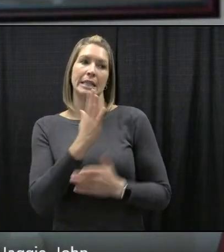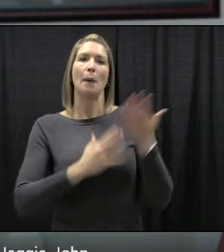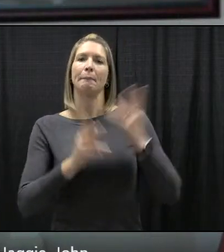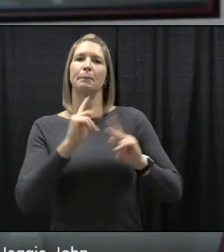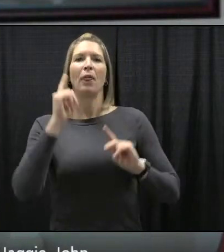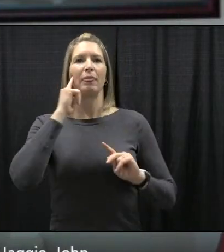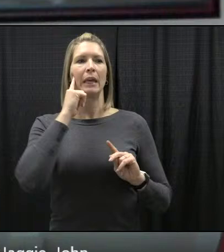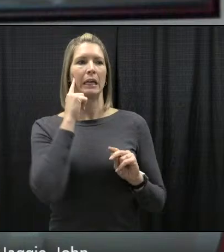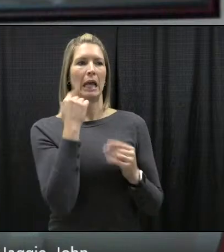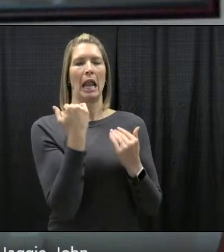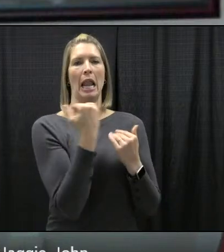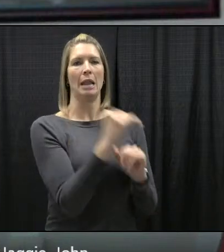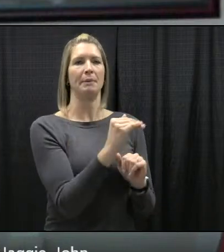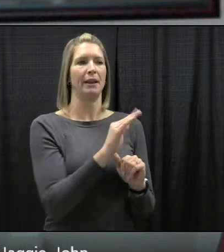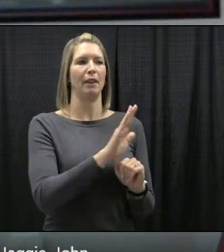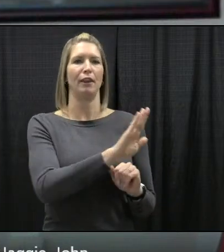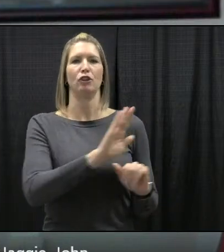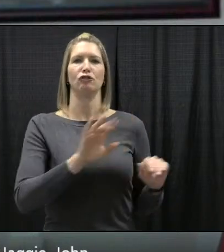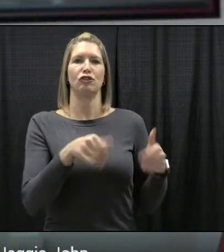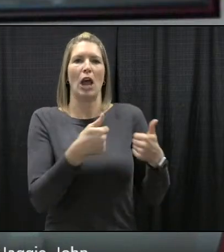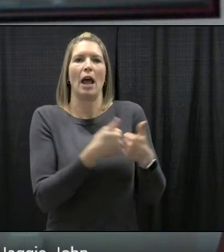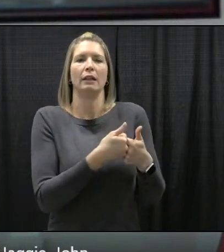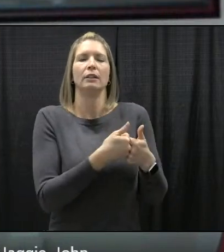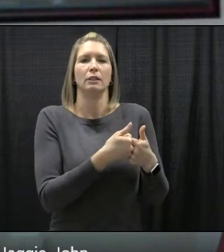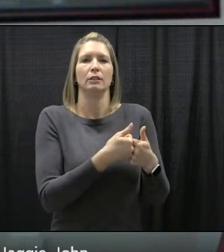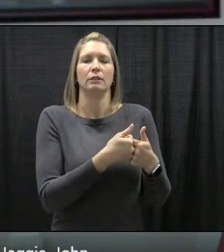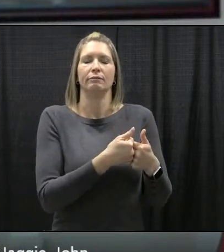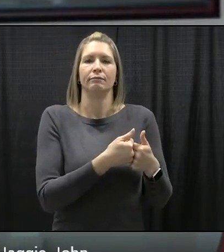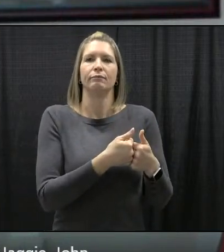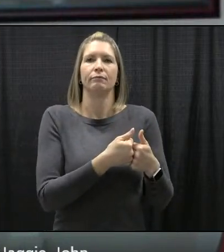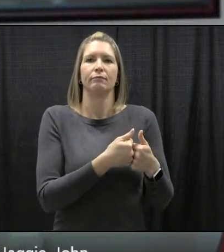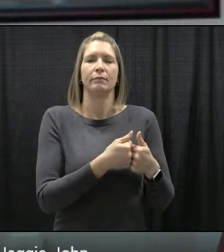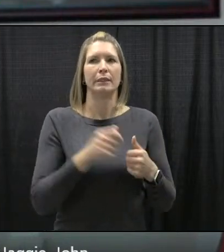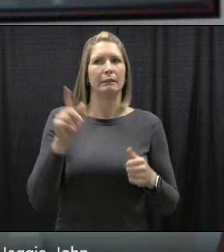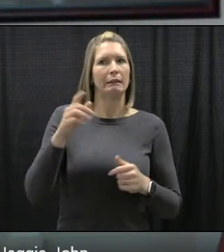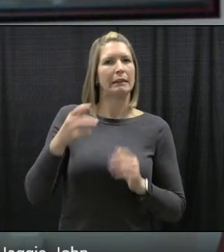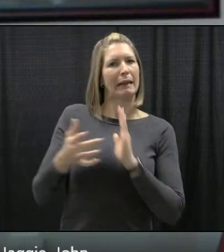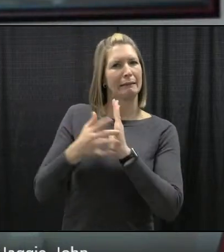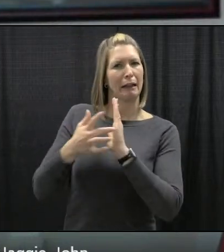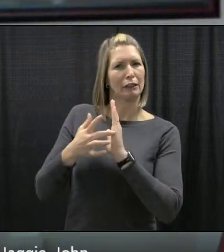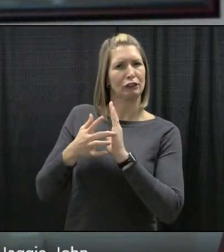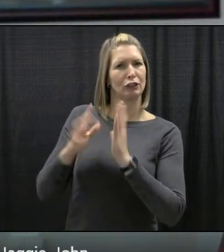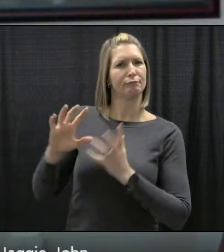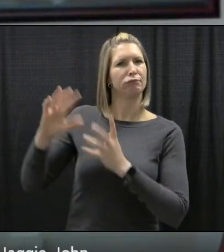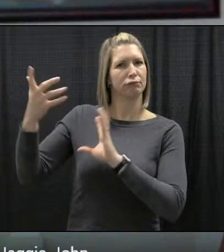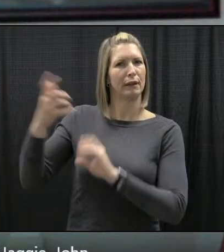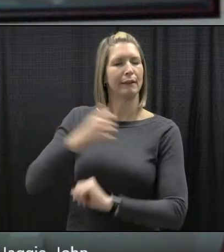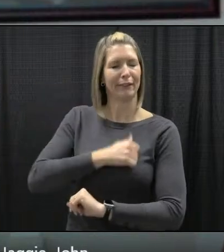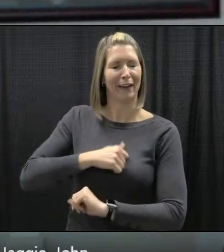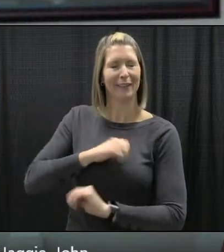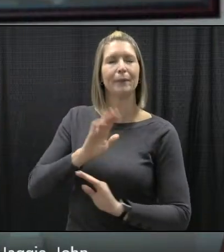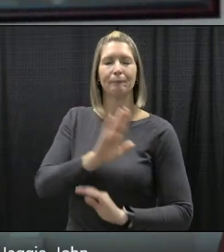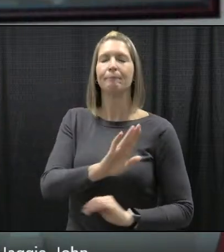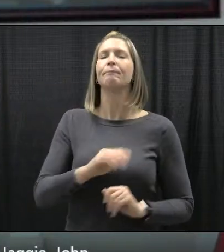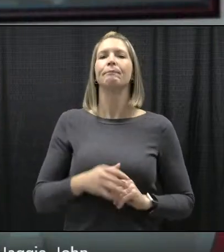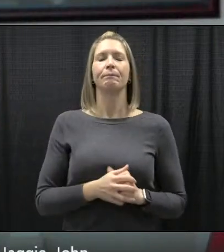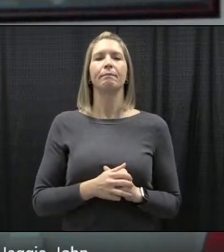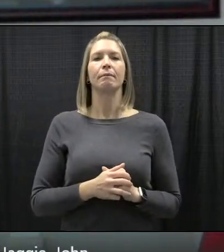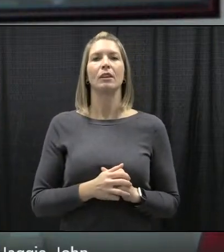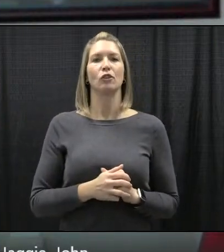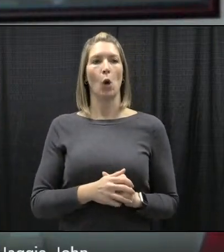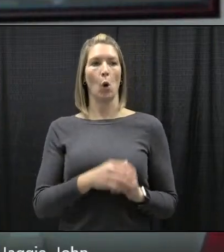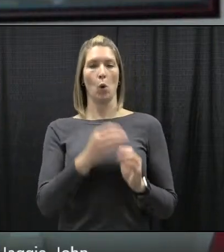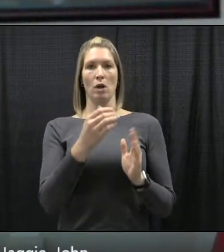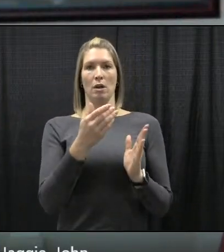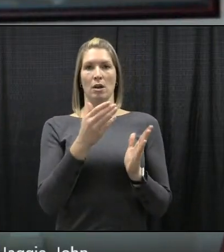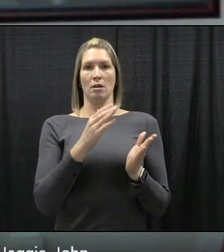or a challenge to the Charter. And I think partly this is to show that we are sensitive to